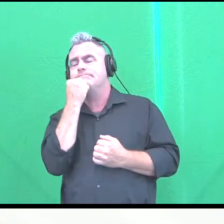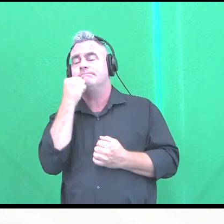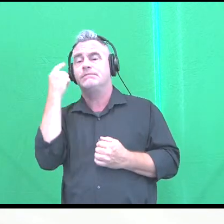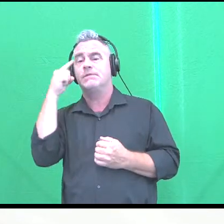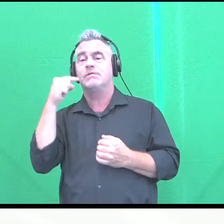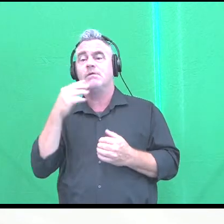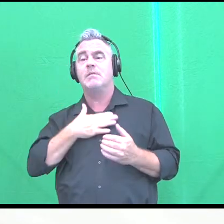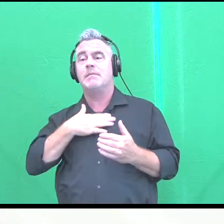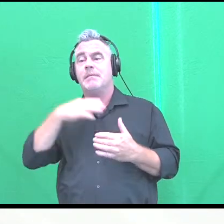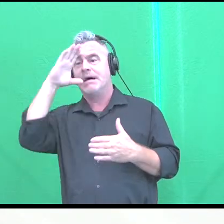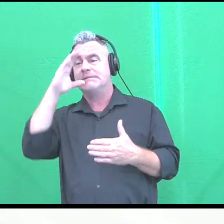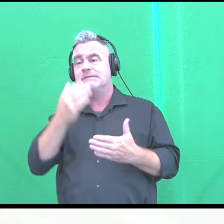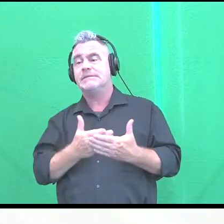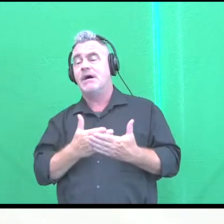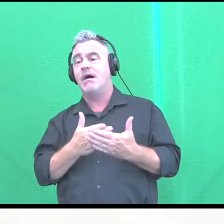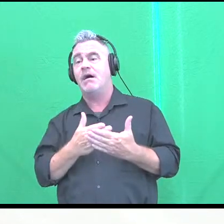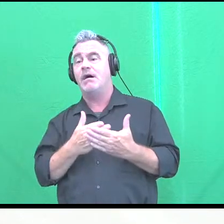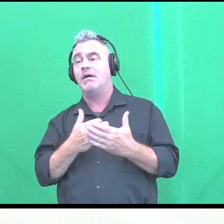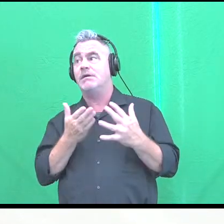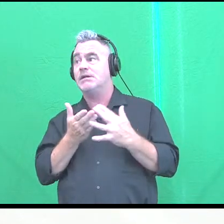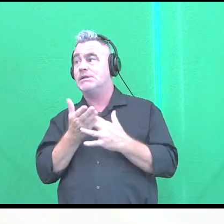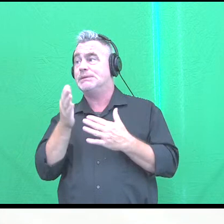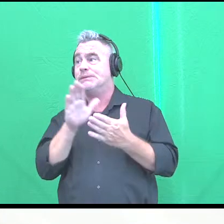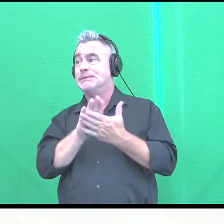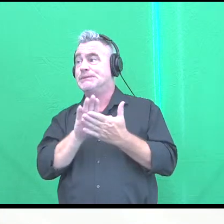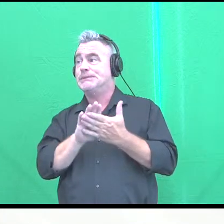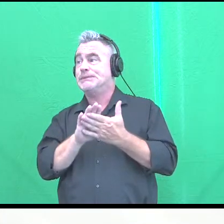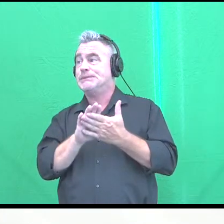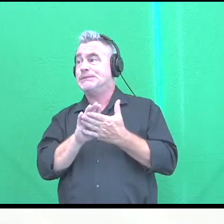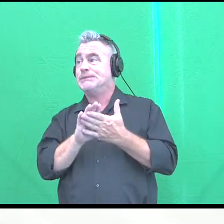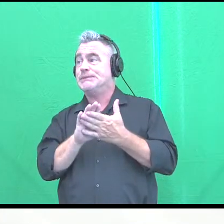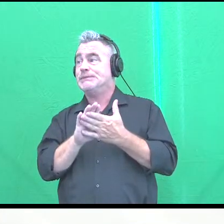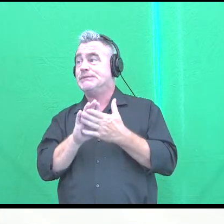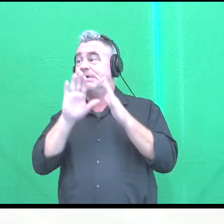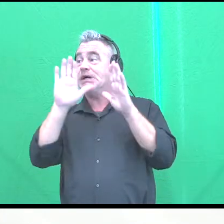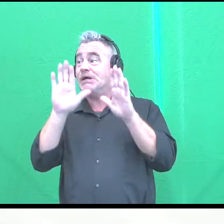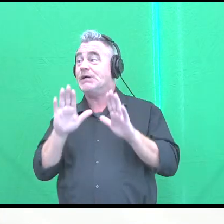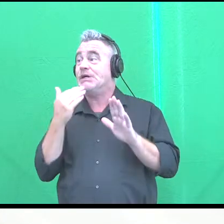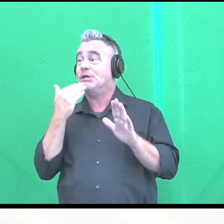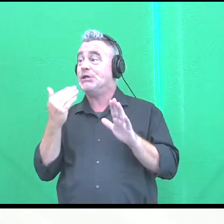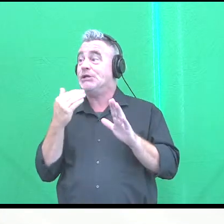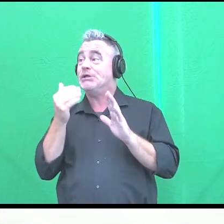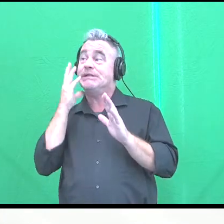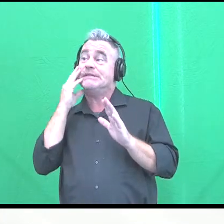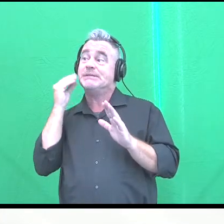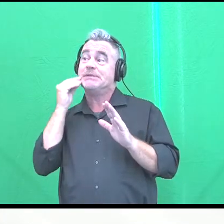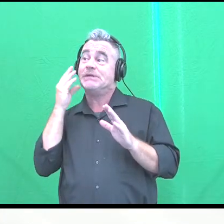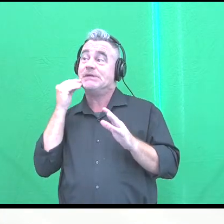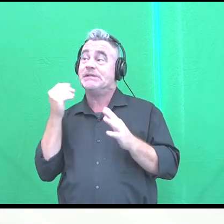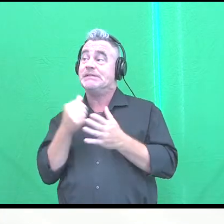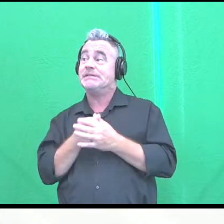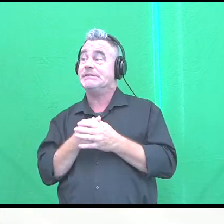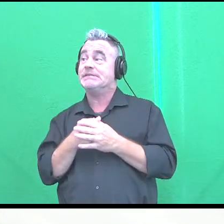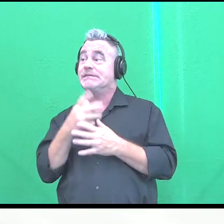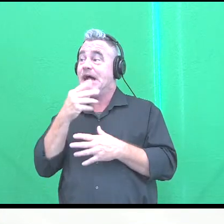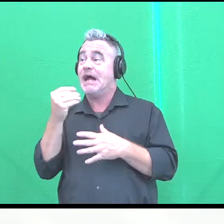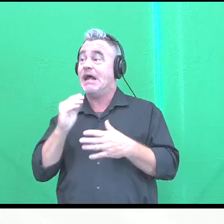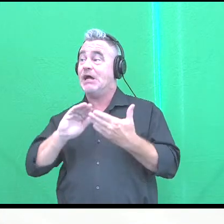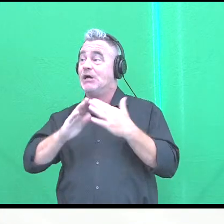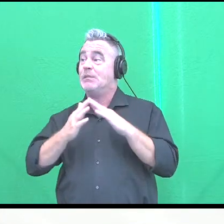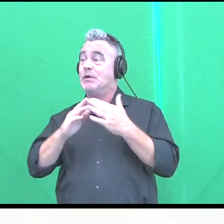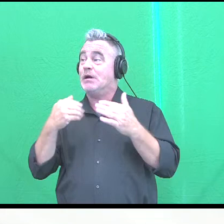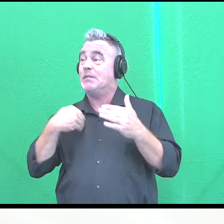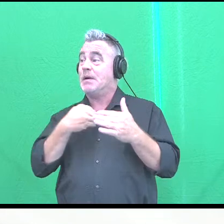son has gone through our schools and had a favorable experience here. So, and I'm a community member